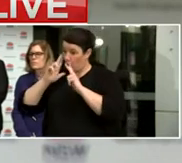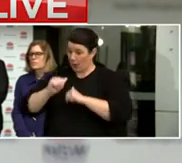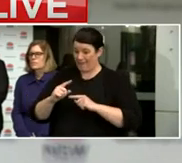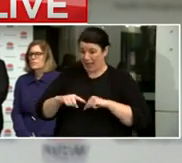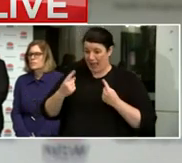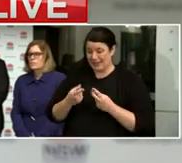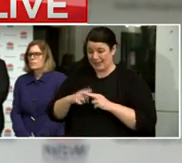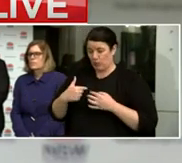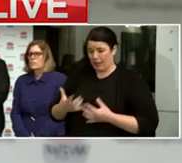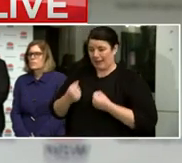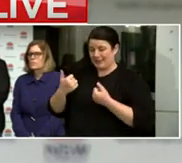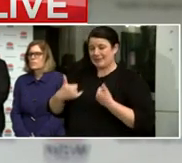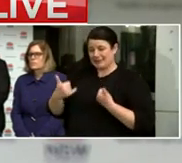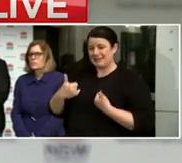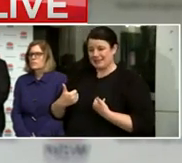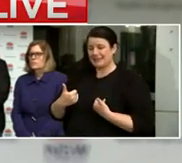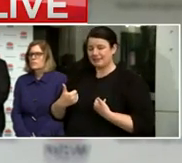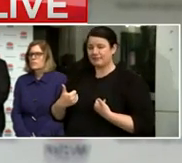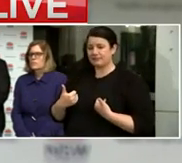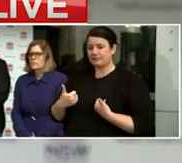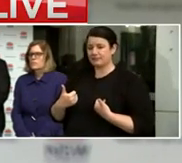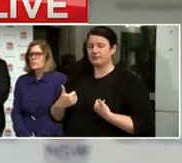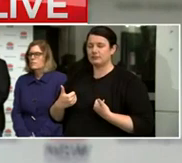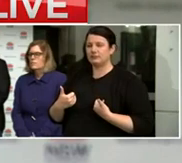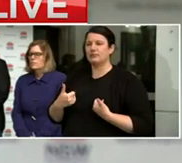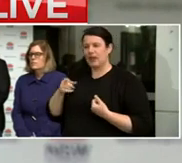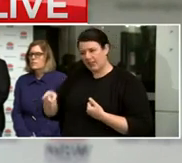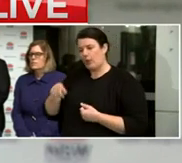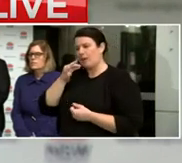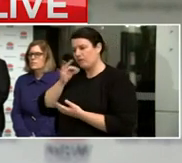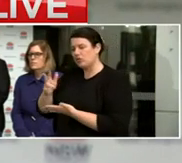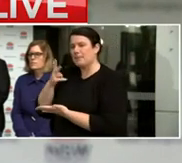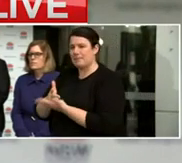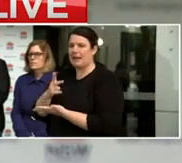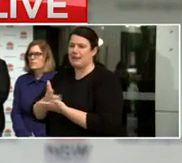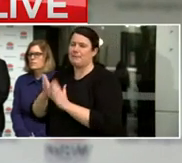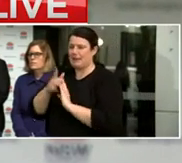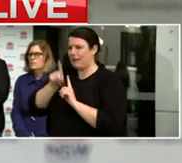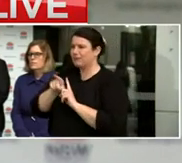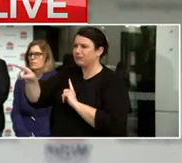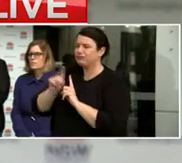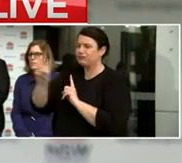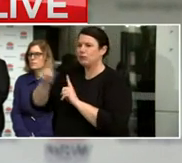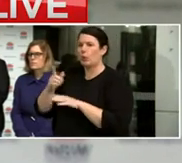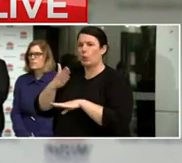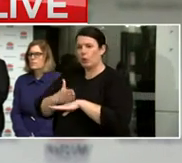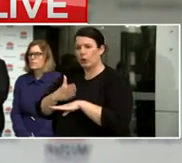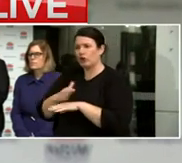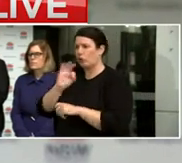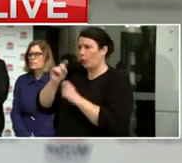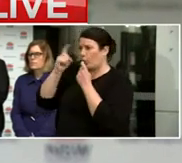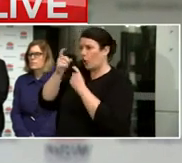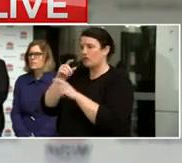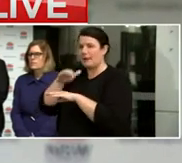we're subject to this this terrible virus, will have free parking so they can do their work without having to fear or worry about